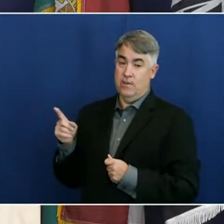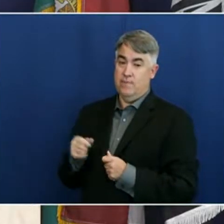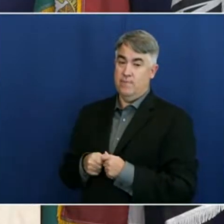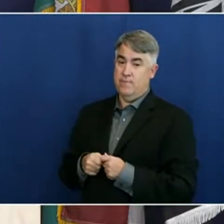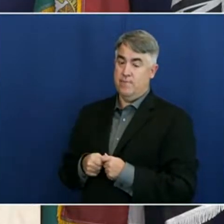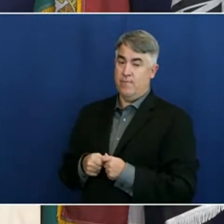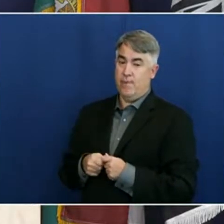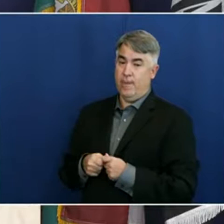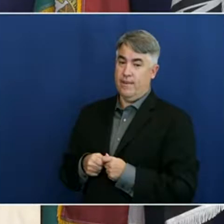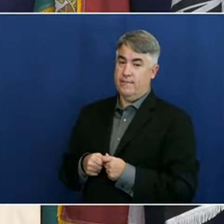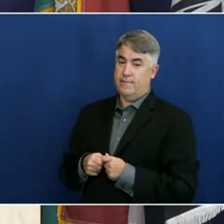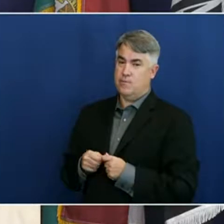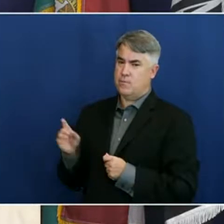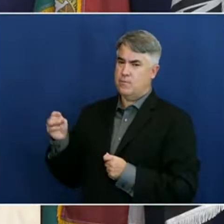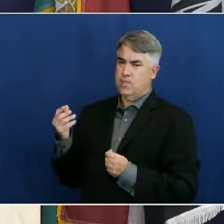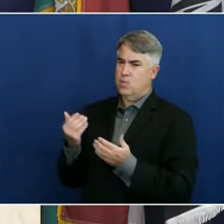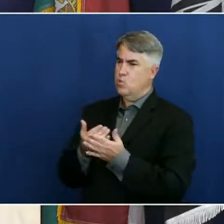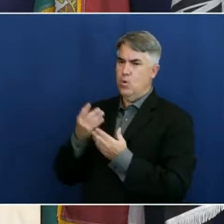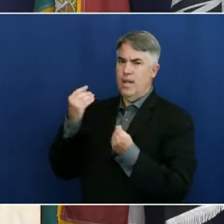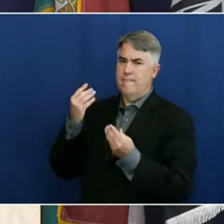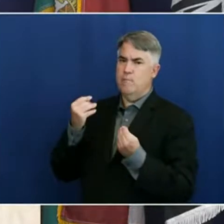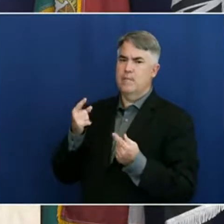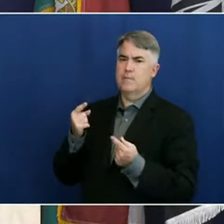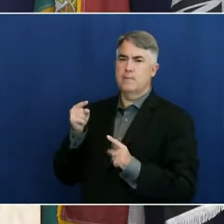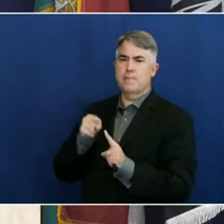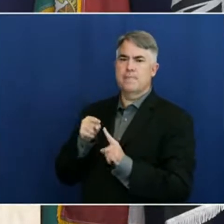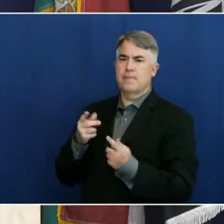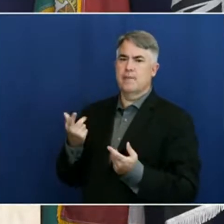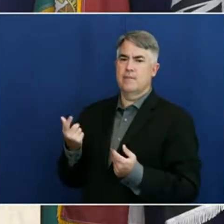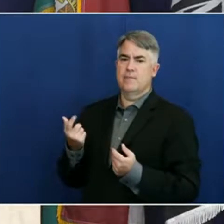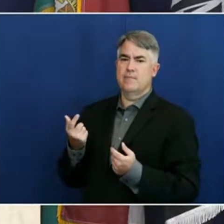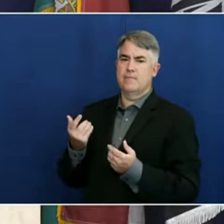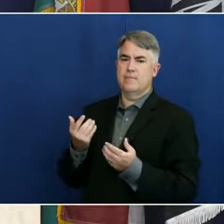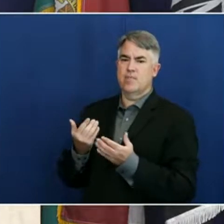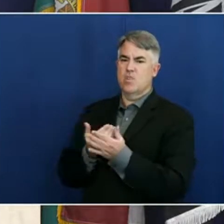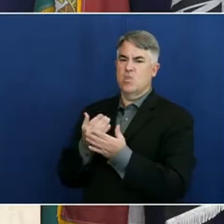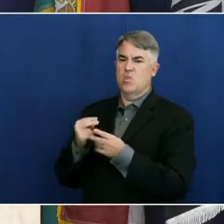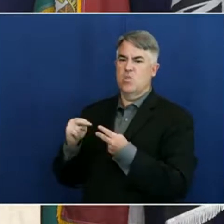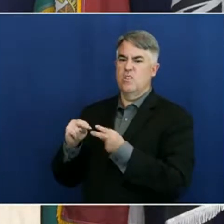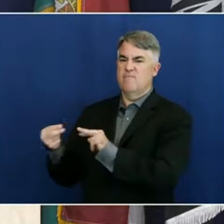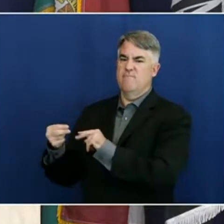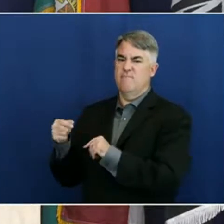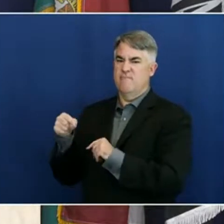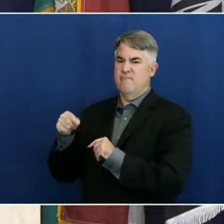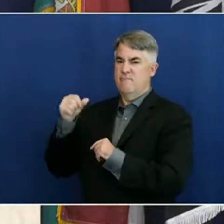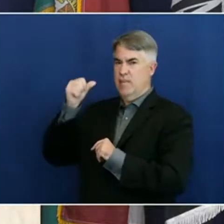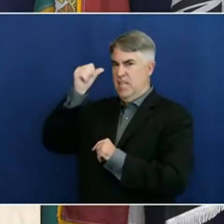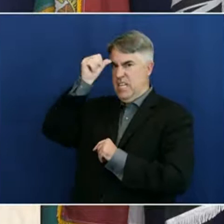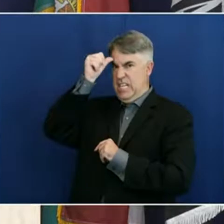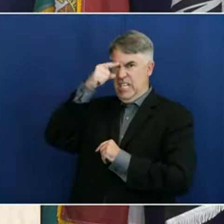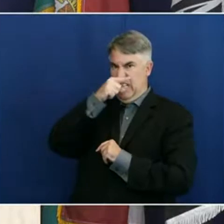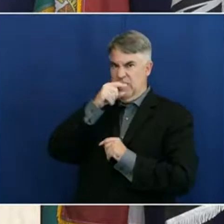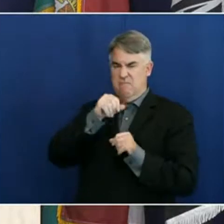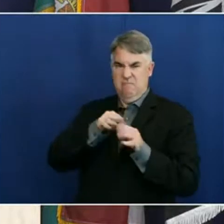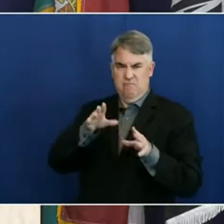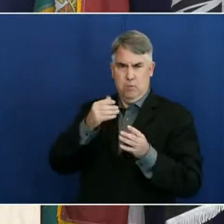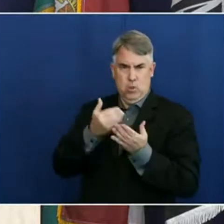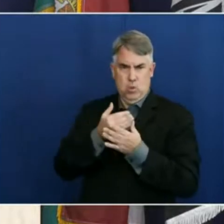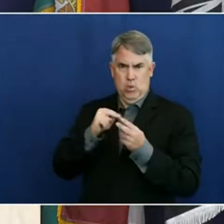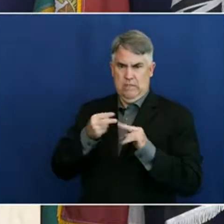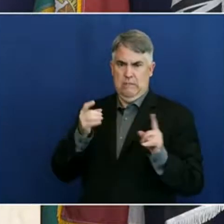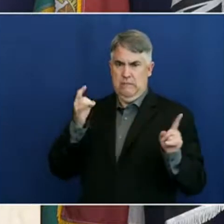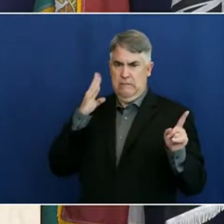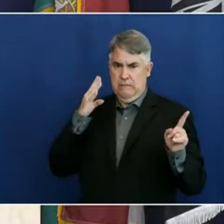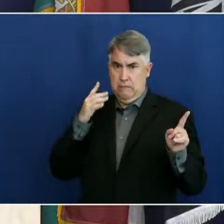Diego County in which the variant that was first detected in India has been found? Have there been any additional